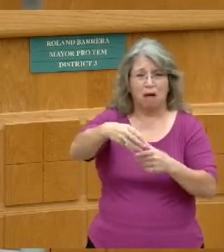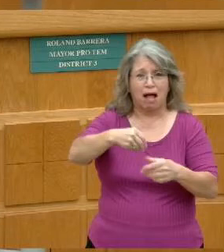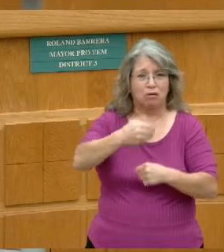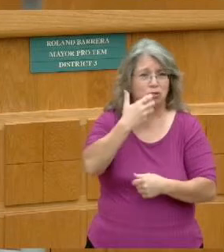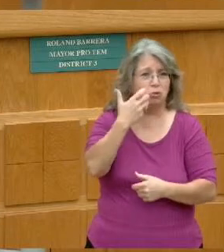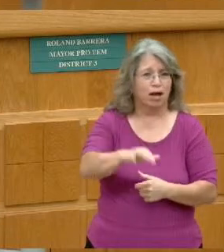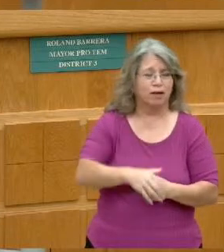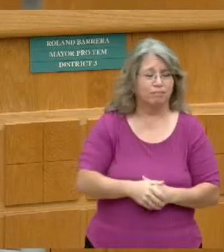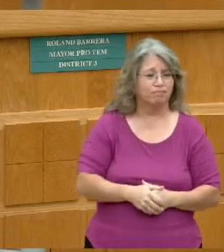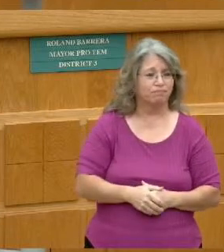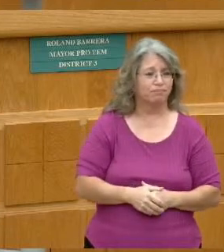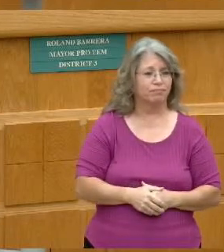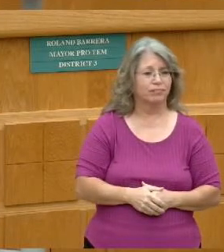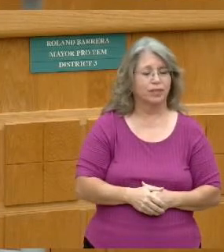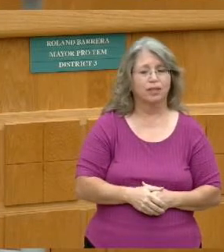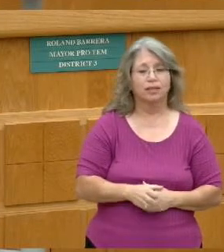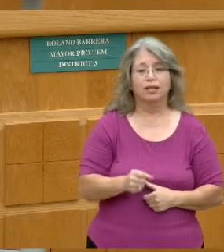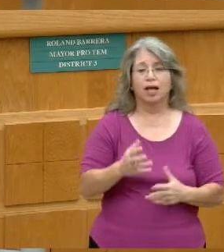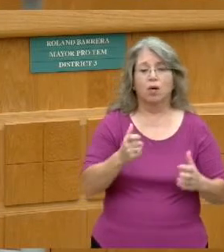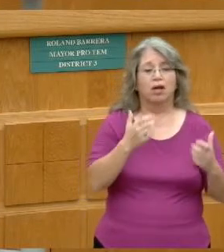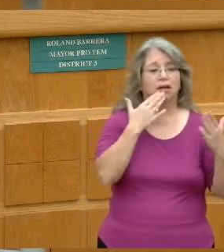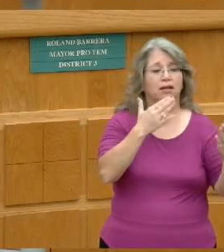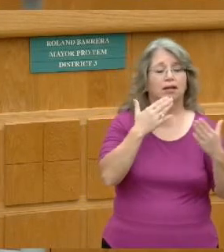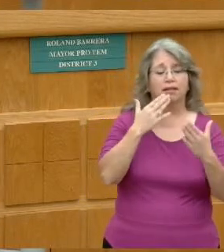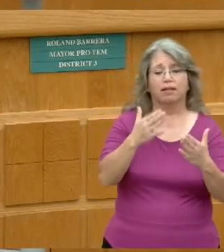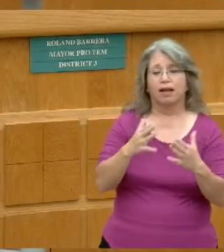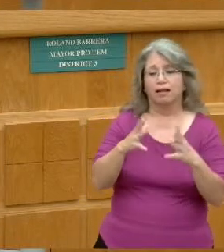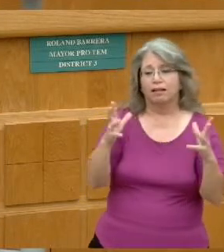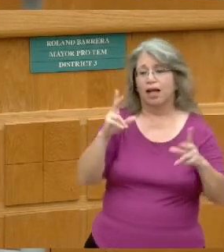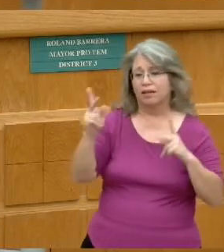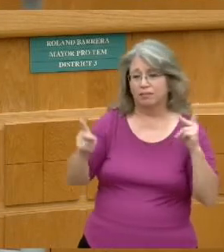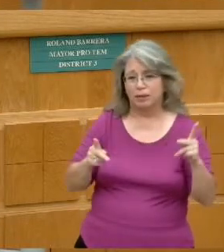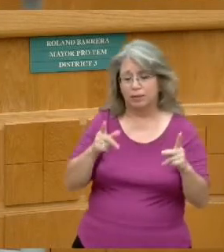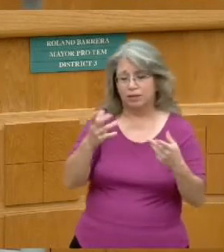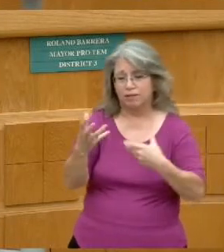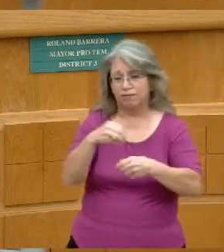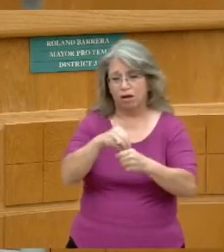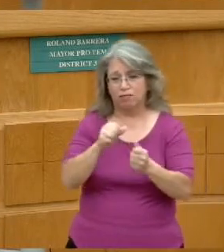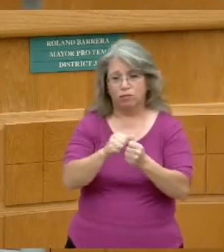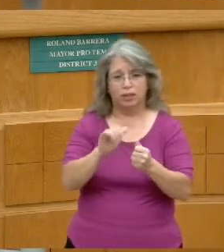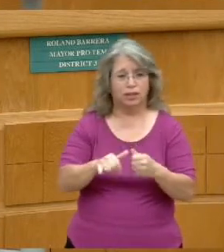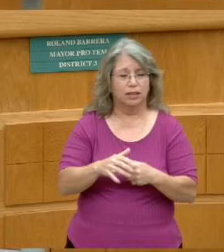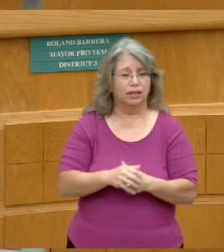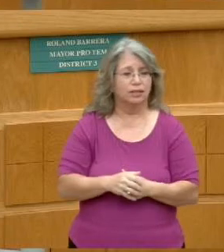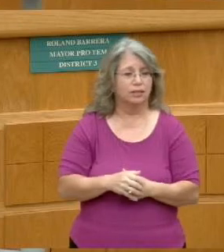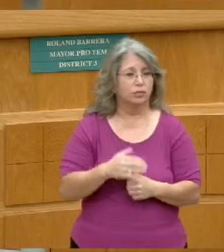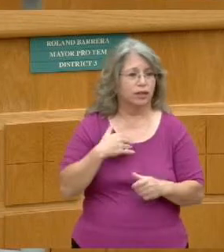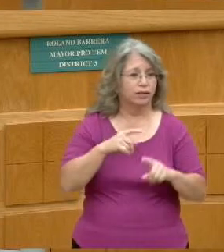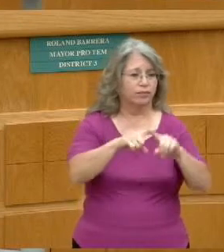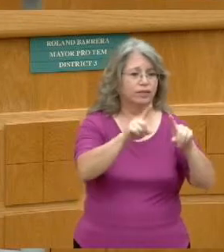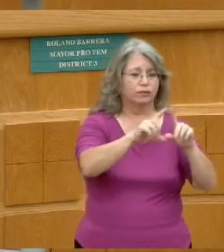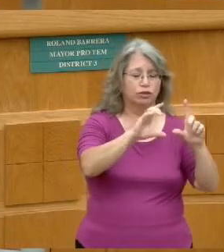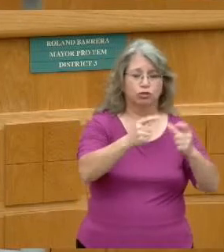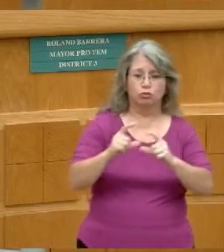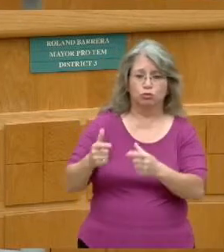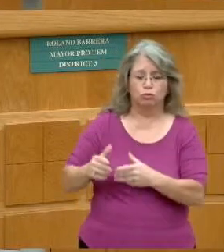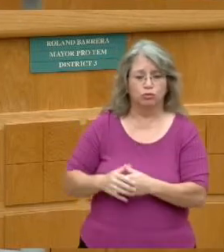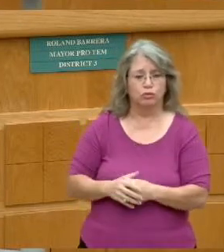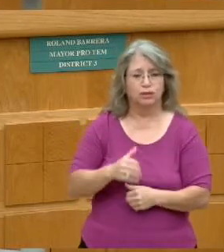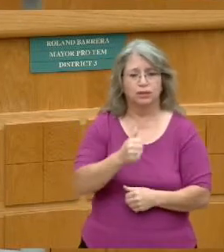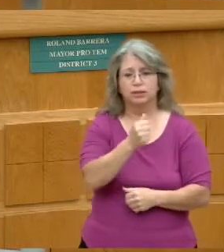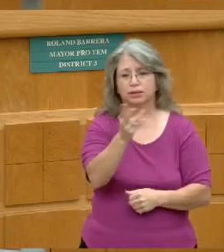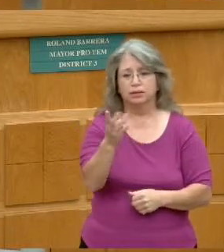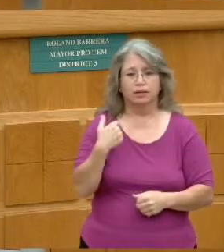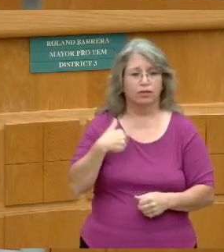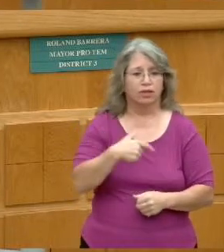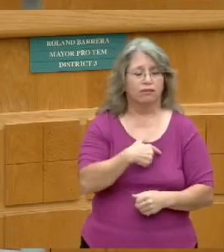all the people that put a lot of work into this. The task force is made up of a lot of people. There's different moving parts of this. And there's several of us